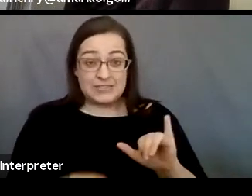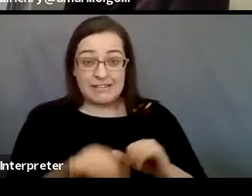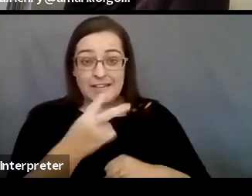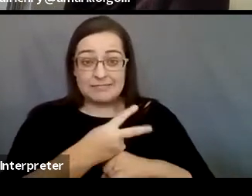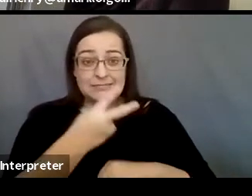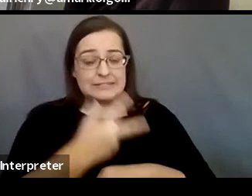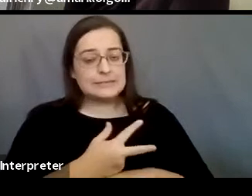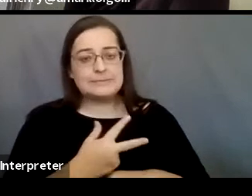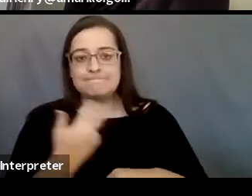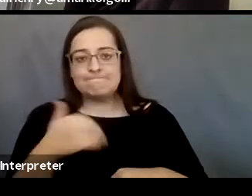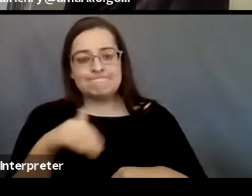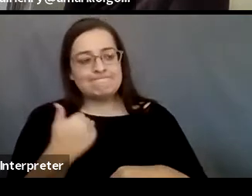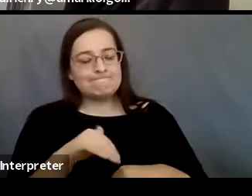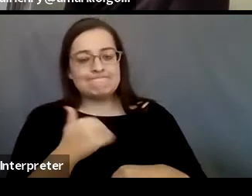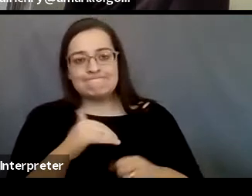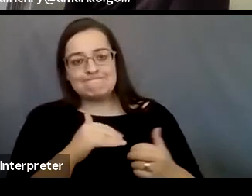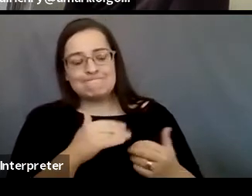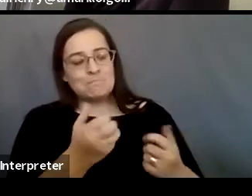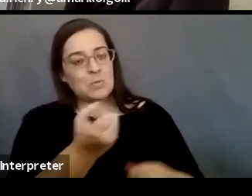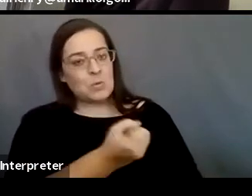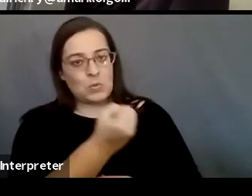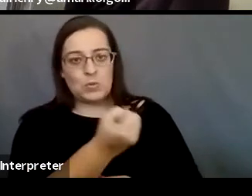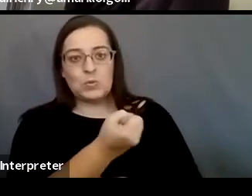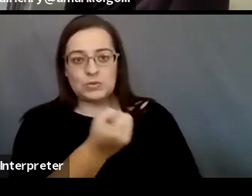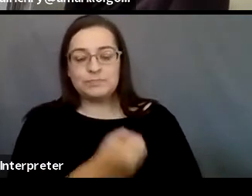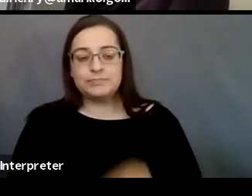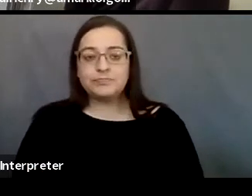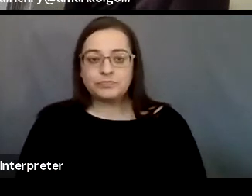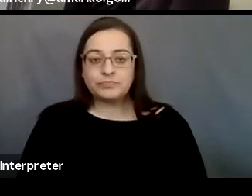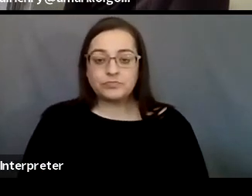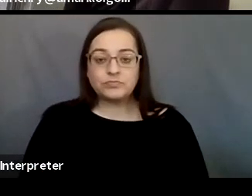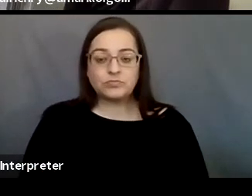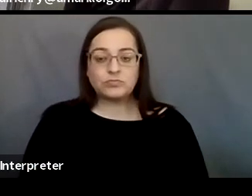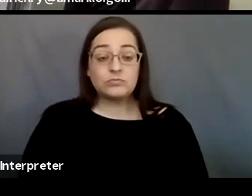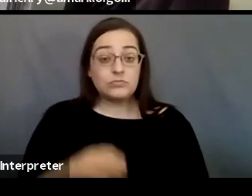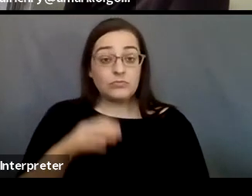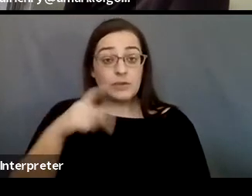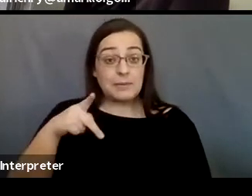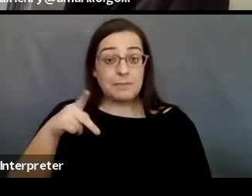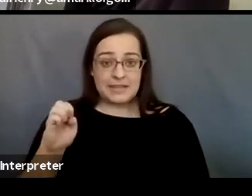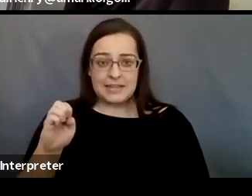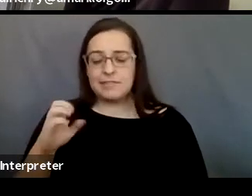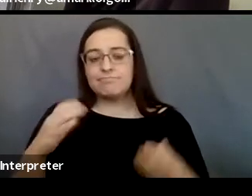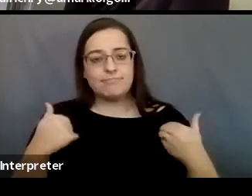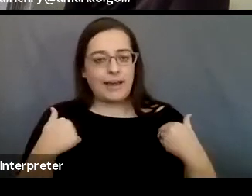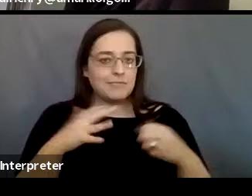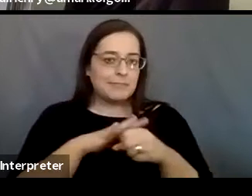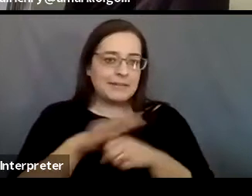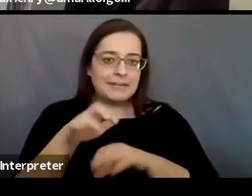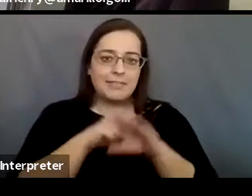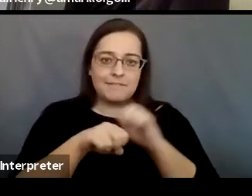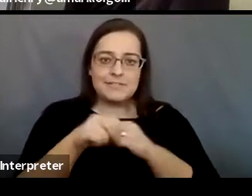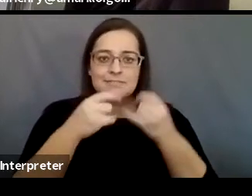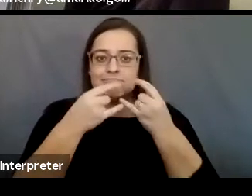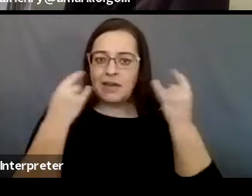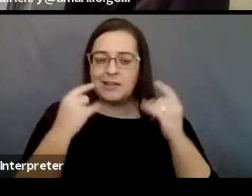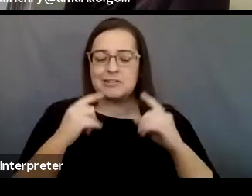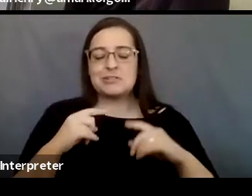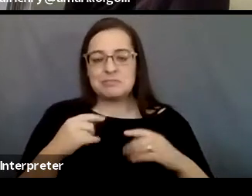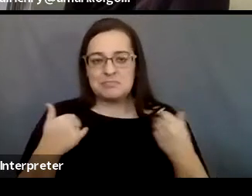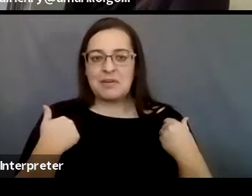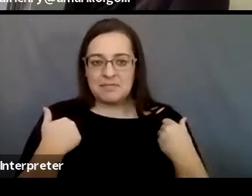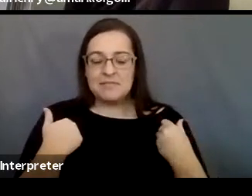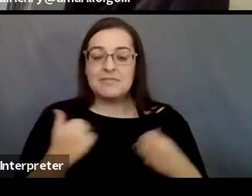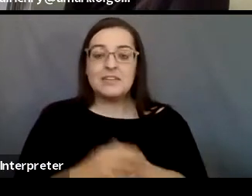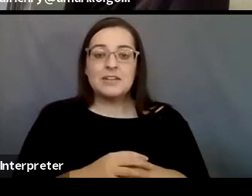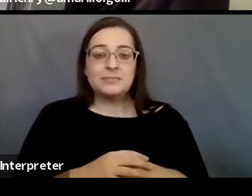the limiting factor in us being able to do some of these elective procedures. And then with regard to PPE, we're in great shape. I'd just like to end with, once again, as everyone